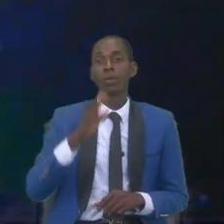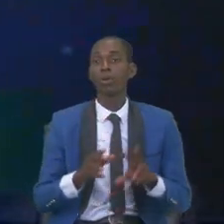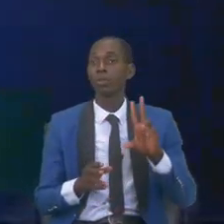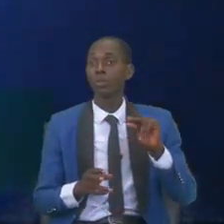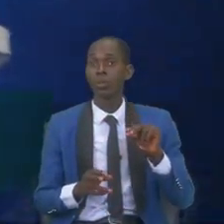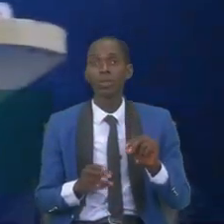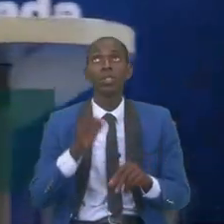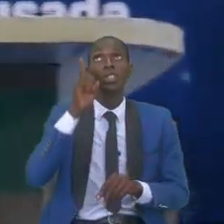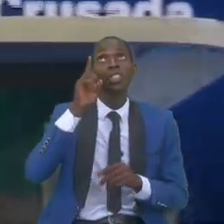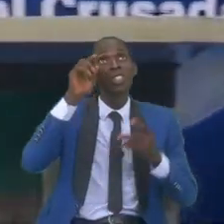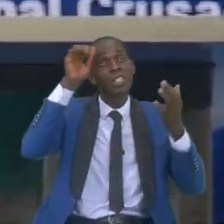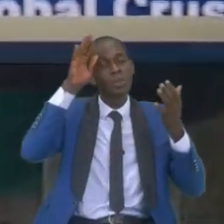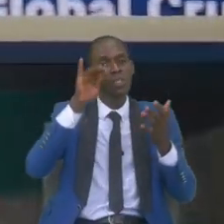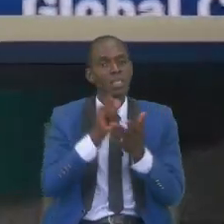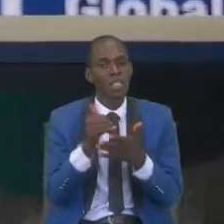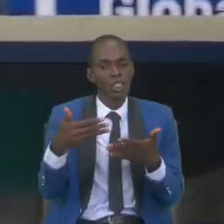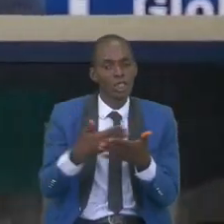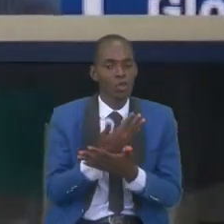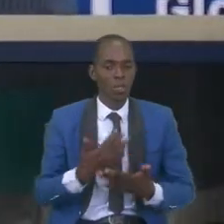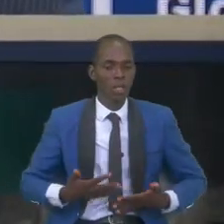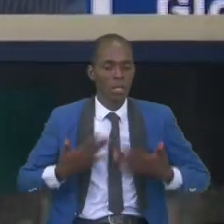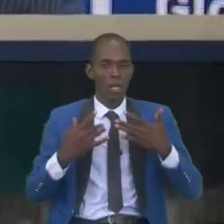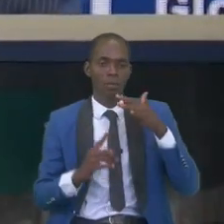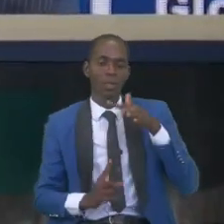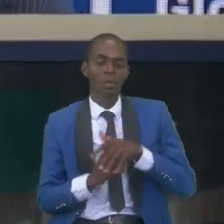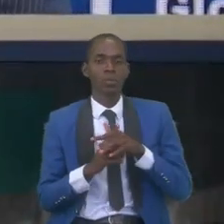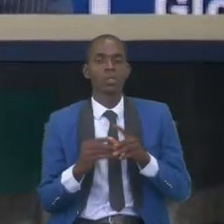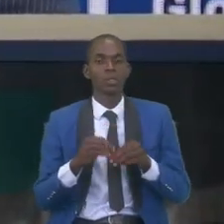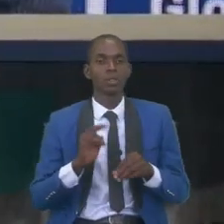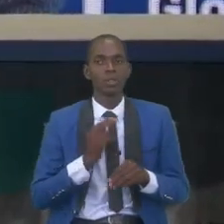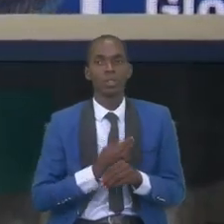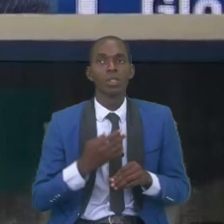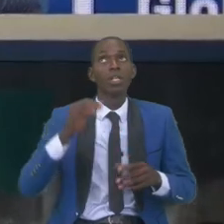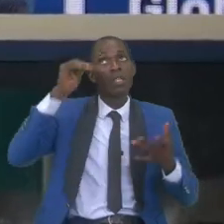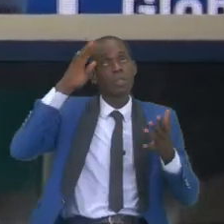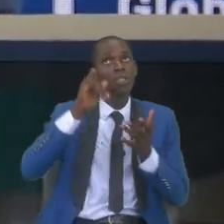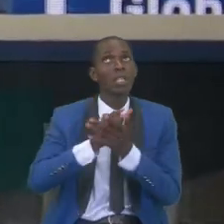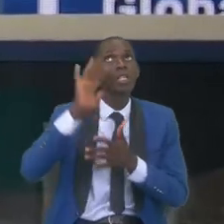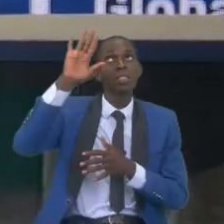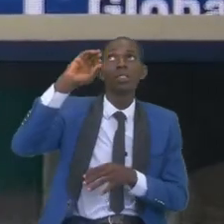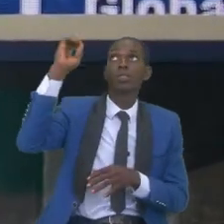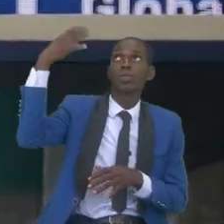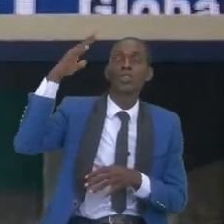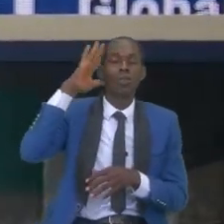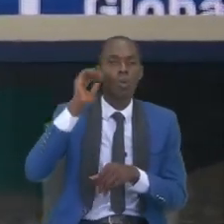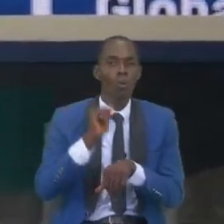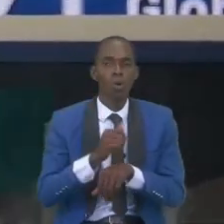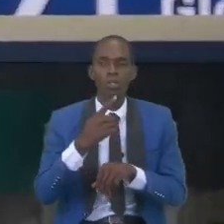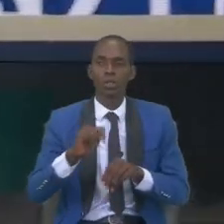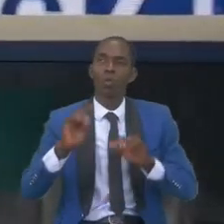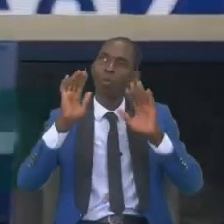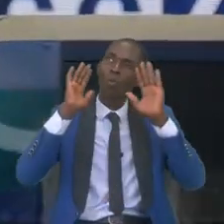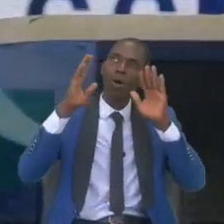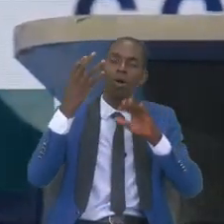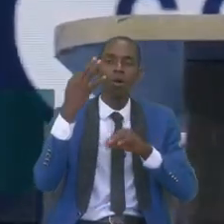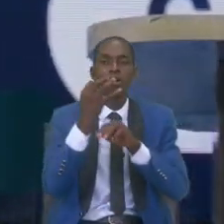new life would have come. He expects that his grace will work the wonder of salvation that leads us